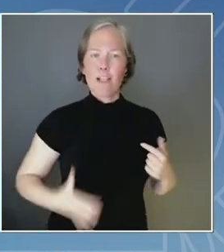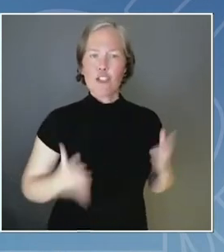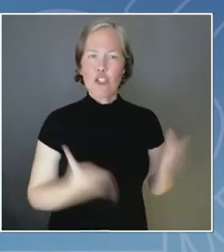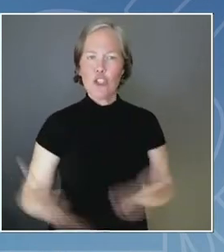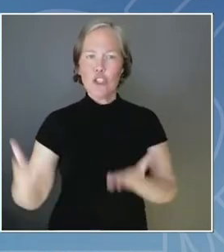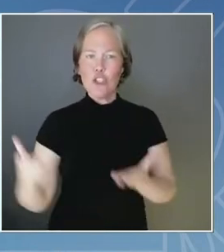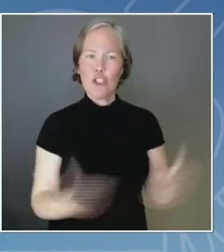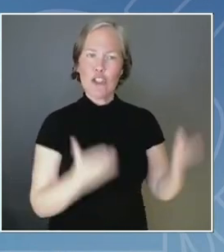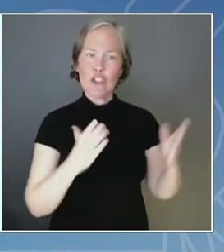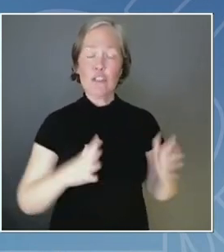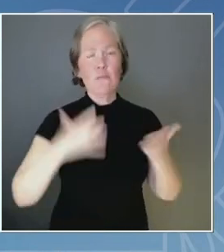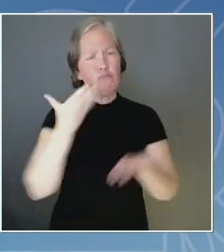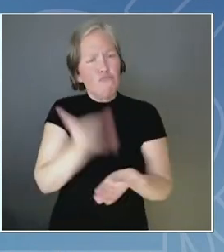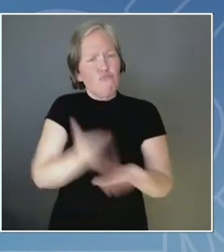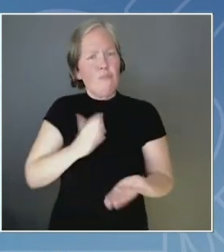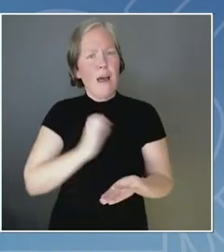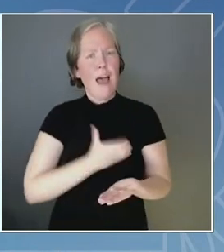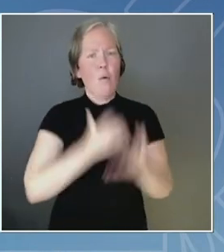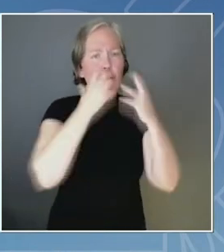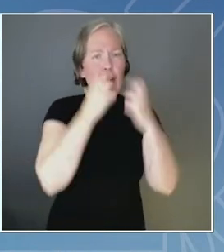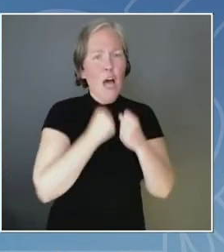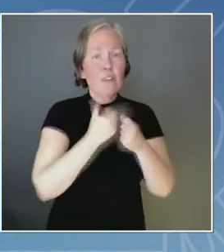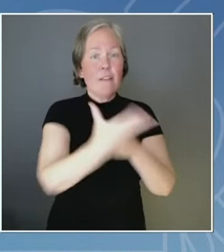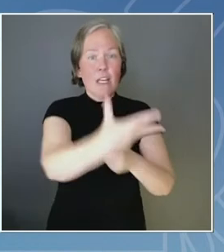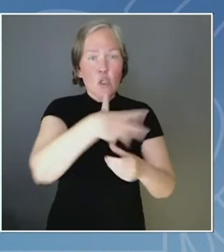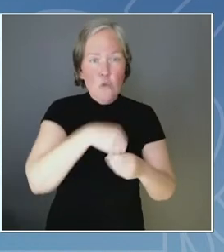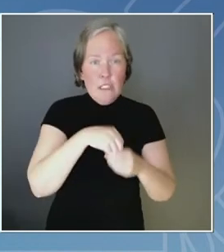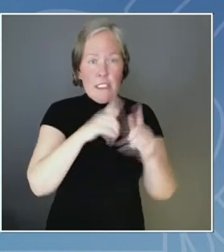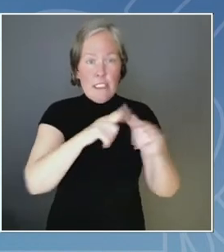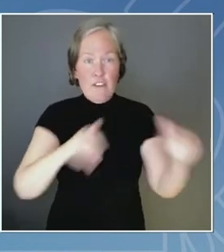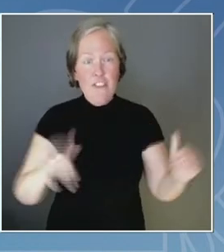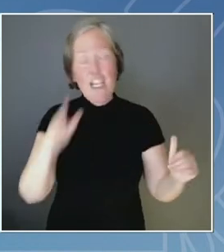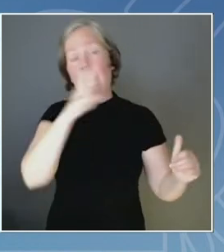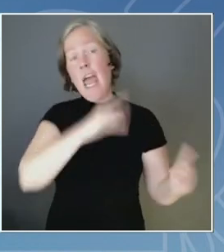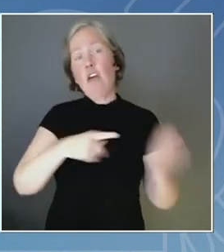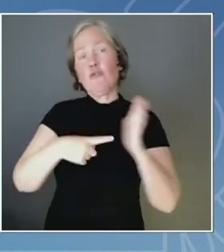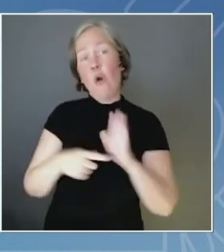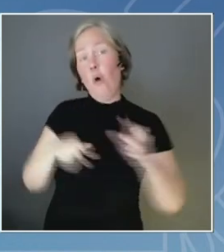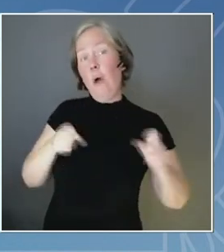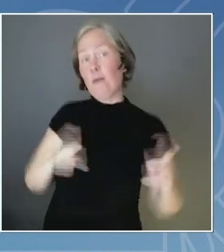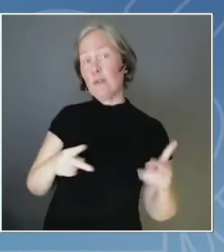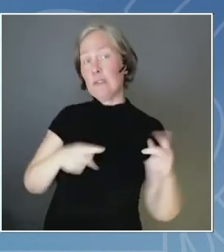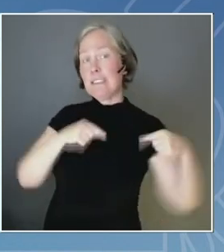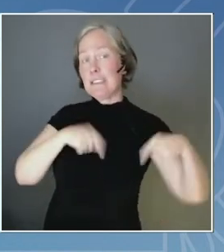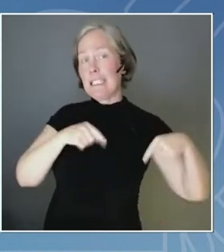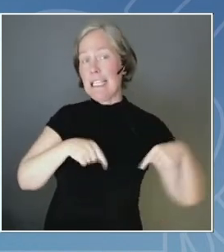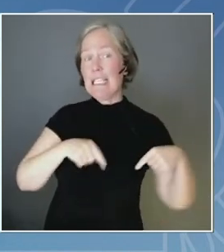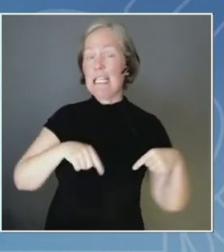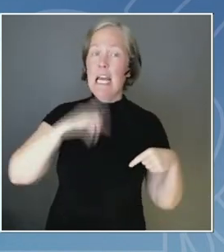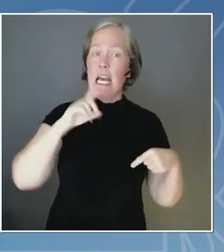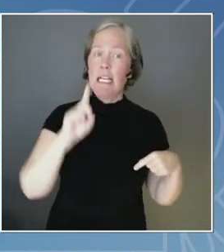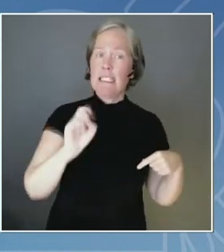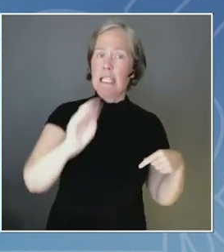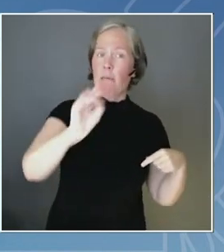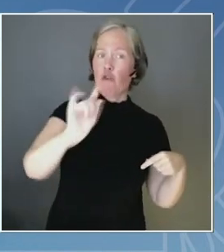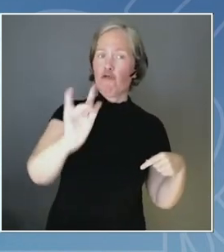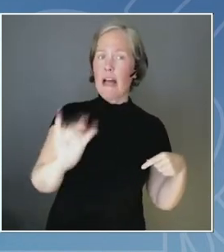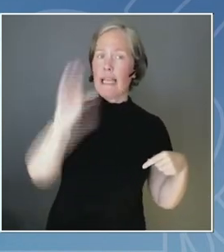and inclusion, and of the opportunities which are available in a democratic and meritocratic